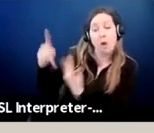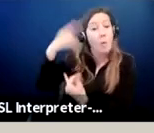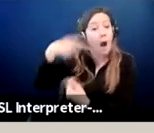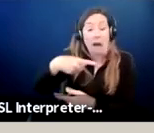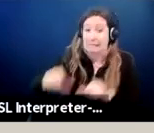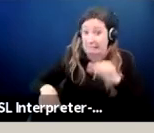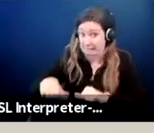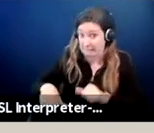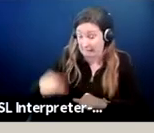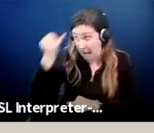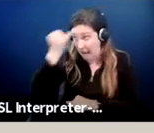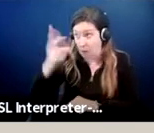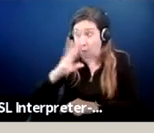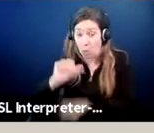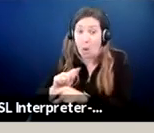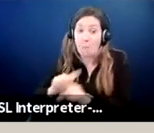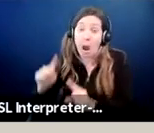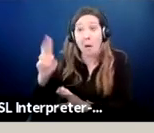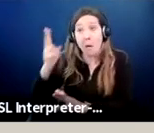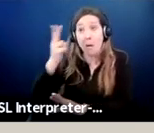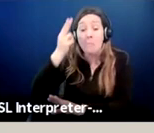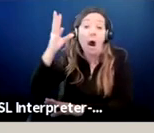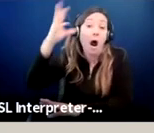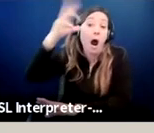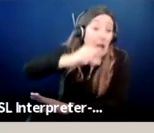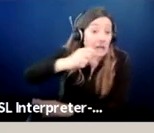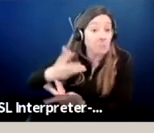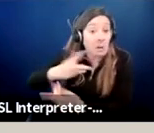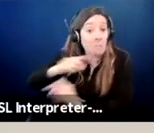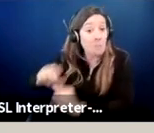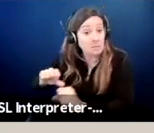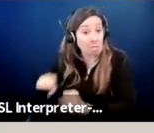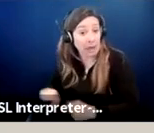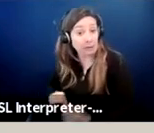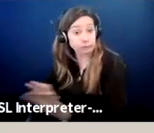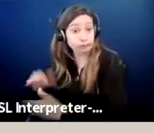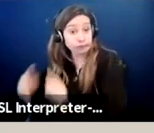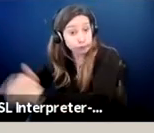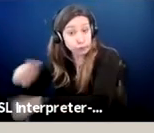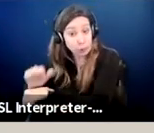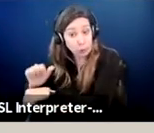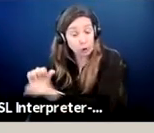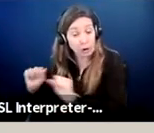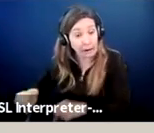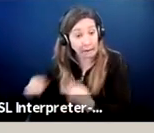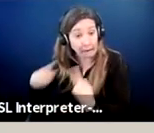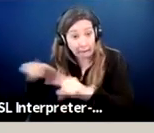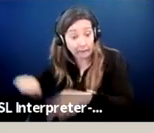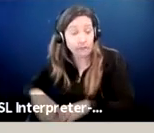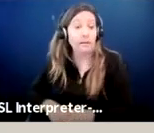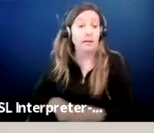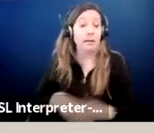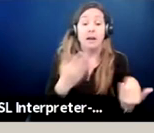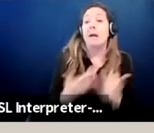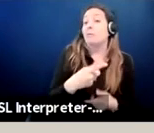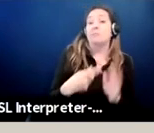an idea that it may work. You've spoken to a supplier to say, hey, we don't have a workaround for this currently right